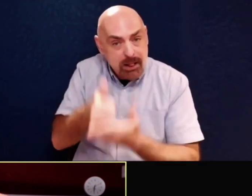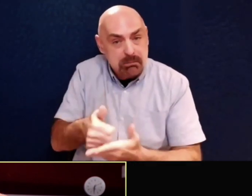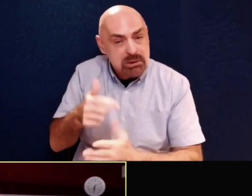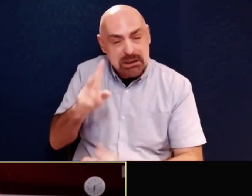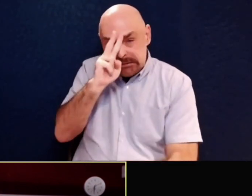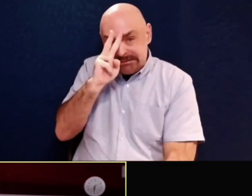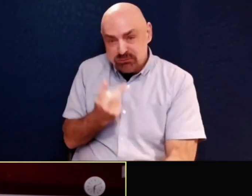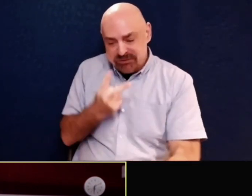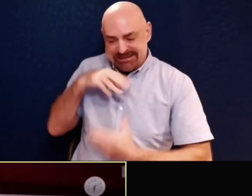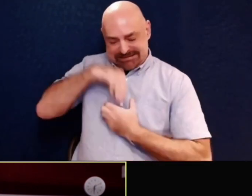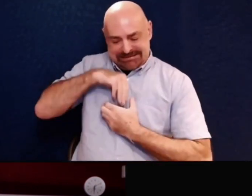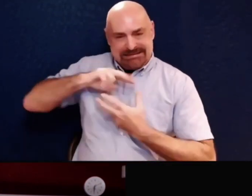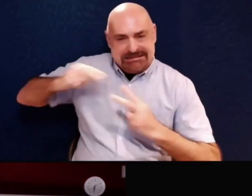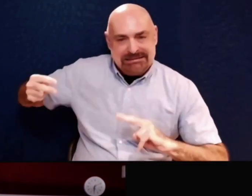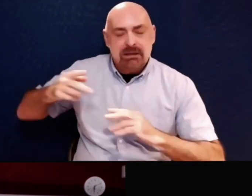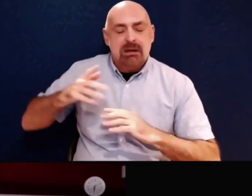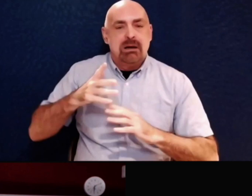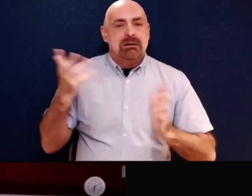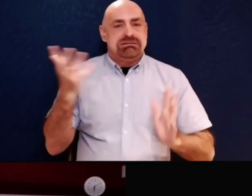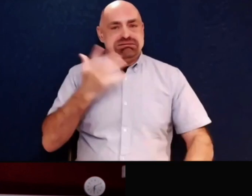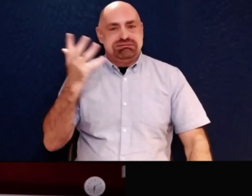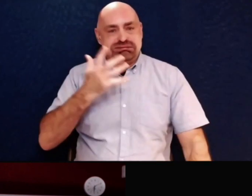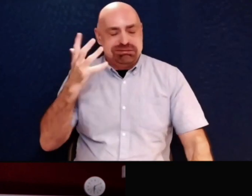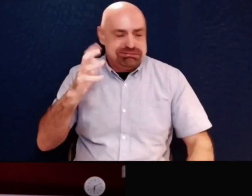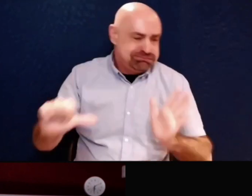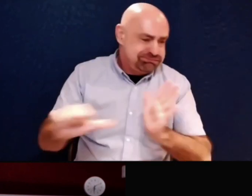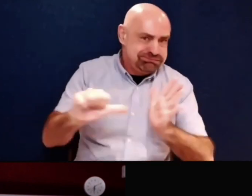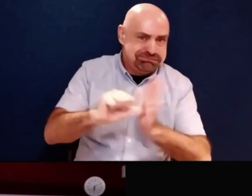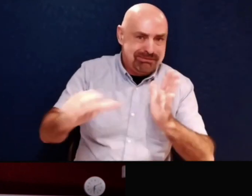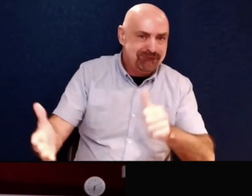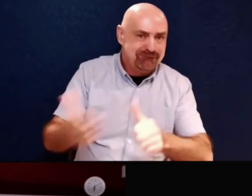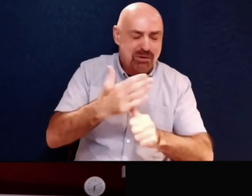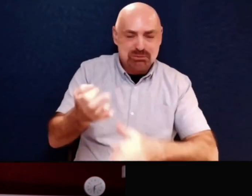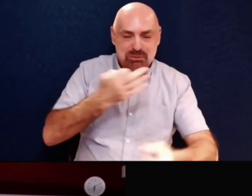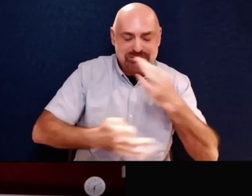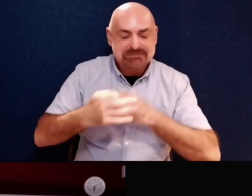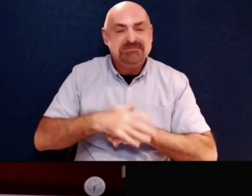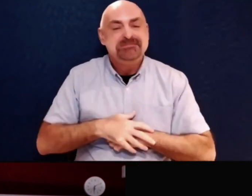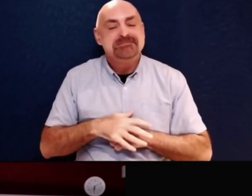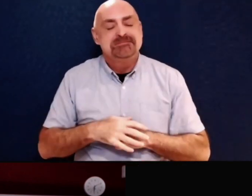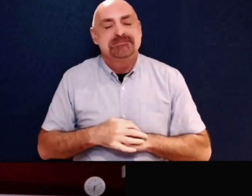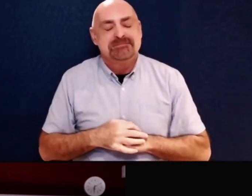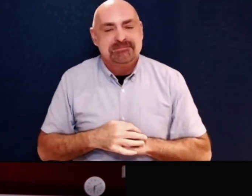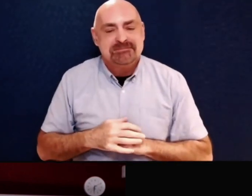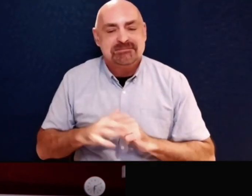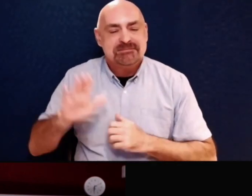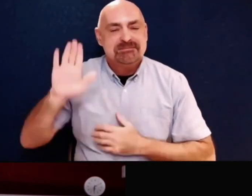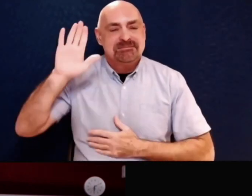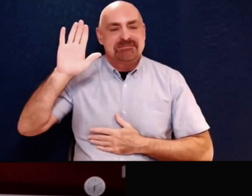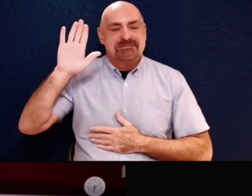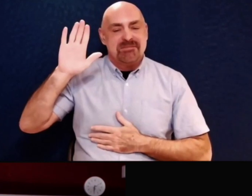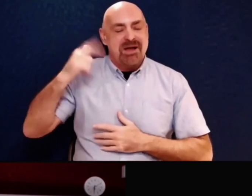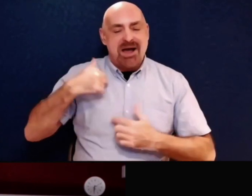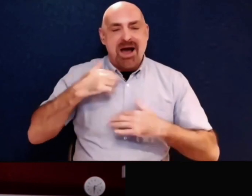that you know of? Gosh, starting with a very challenging one. So I start with a disclaimer. I'm